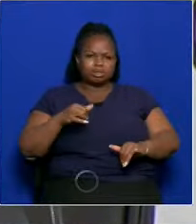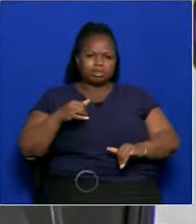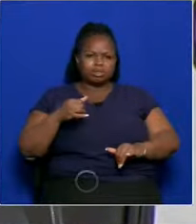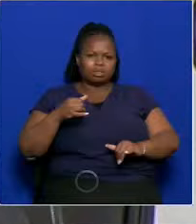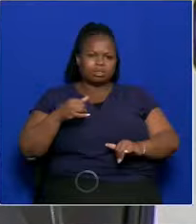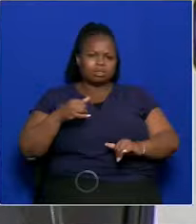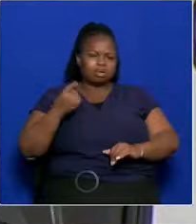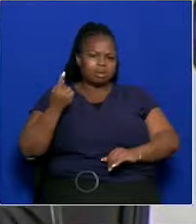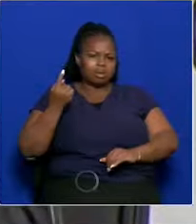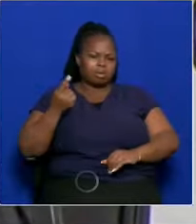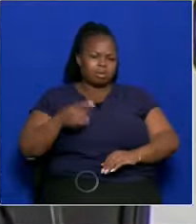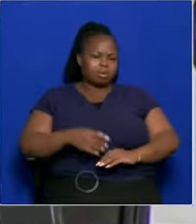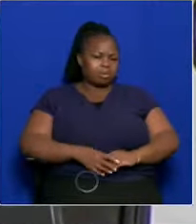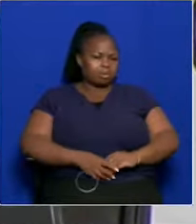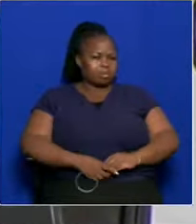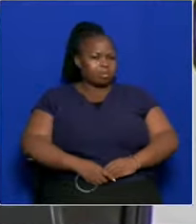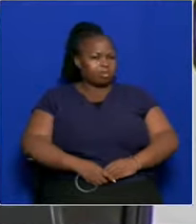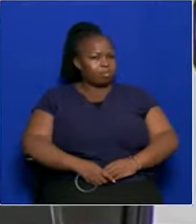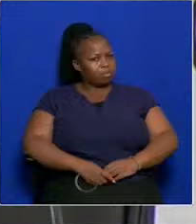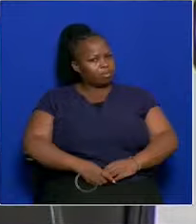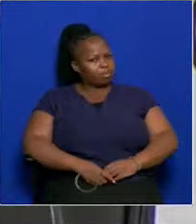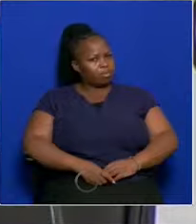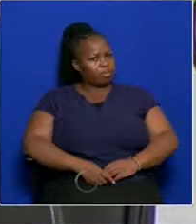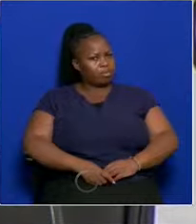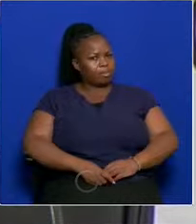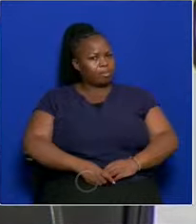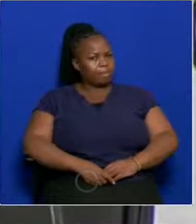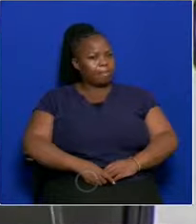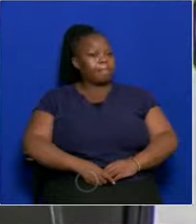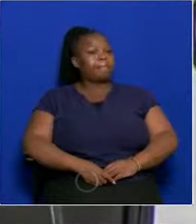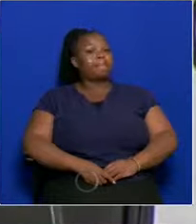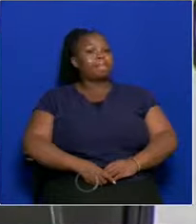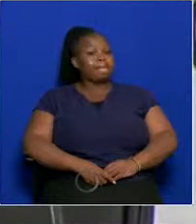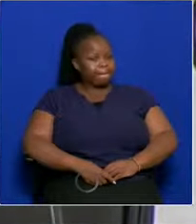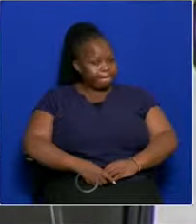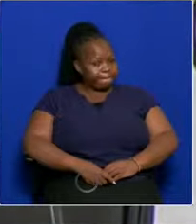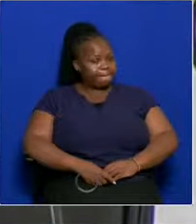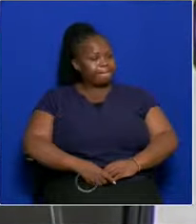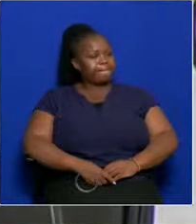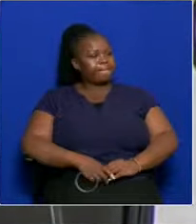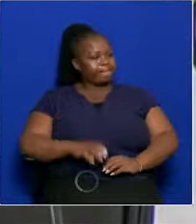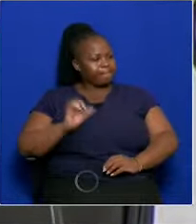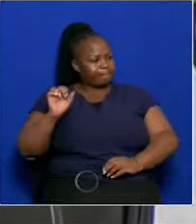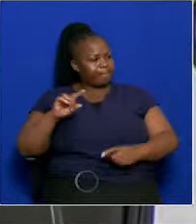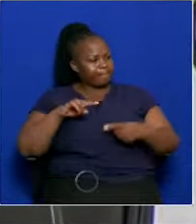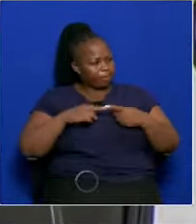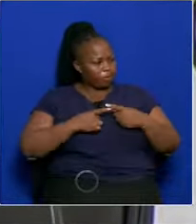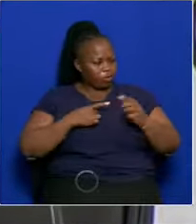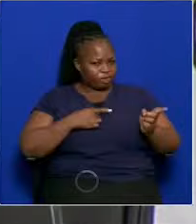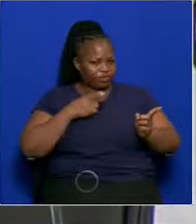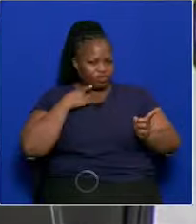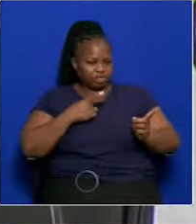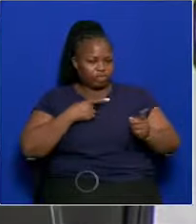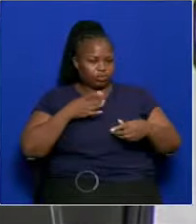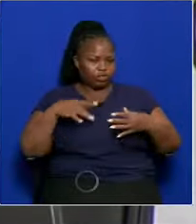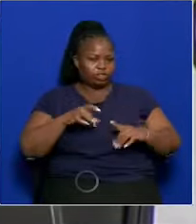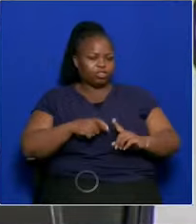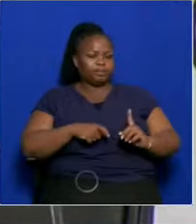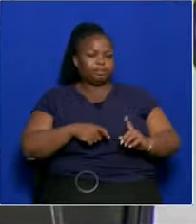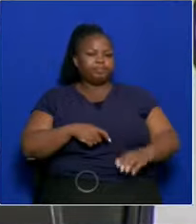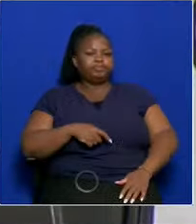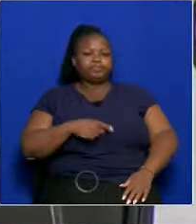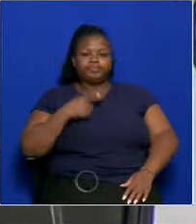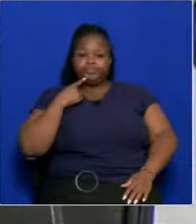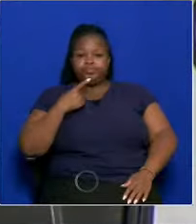you. General, maybe just on that point where you say to the chair that you could have asked for